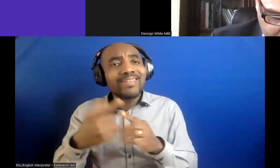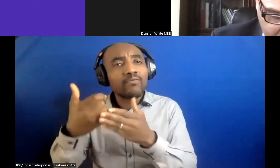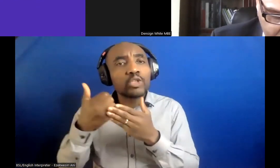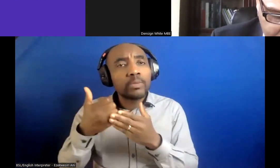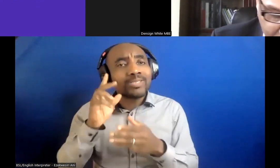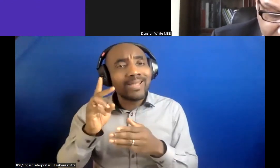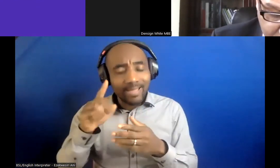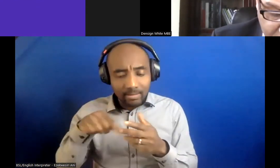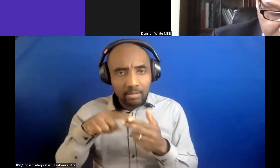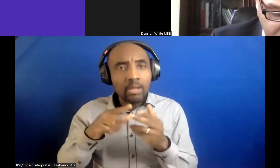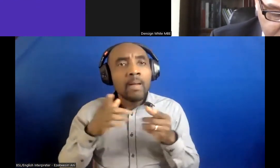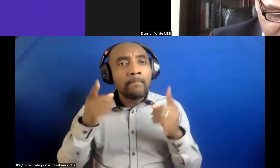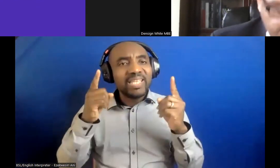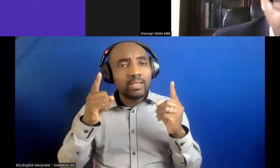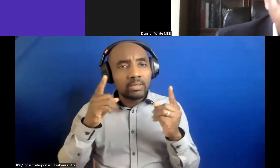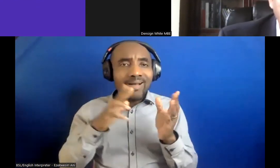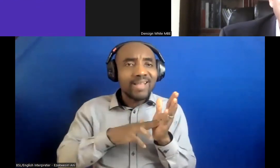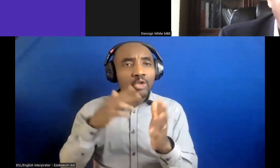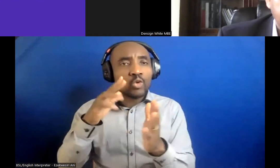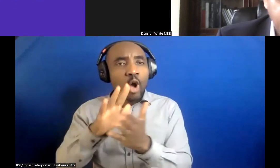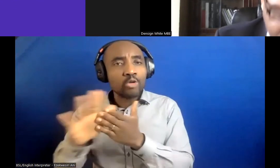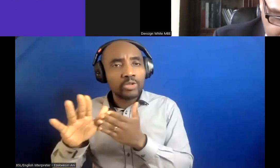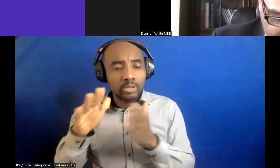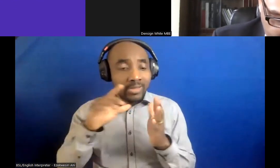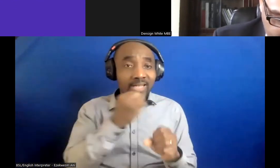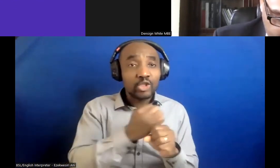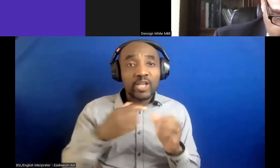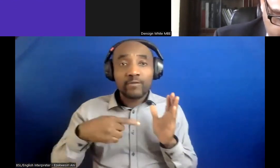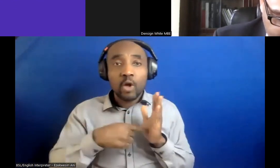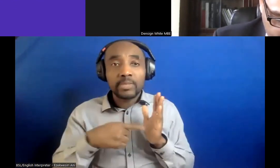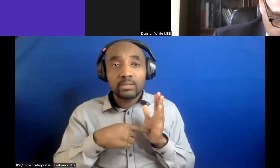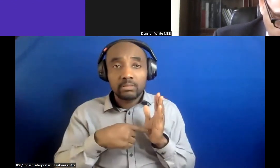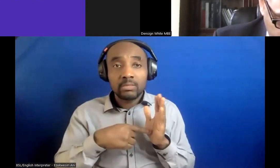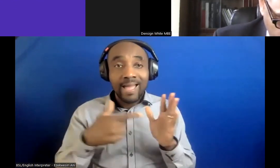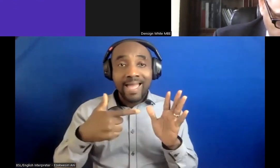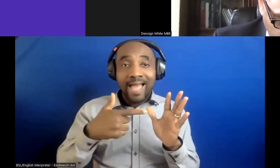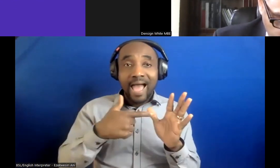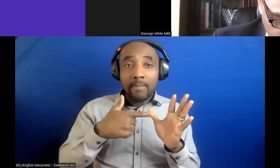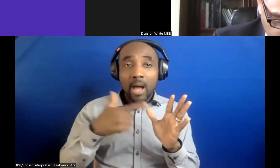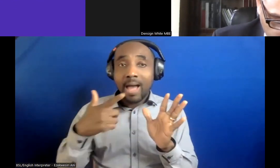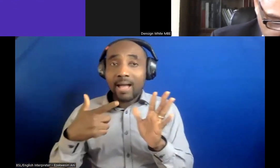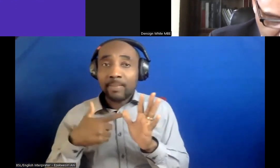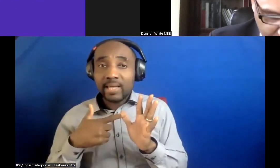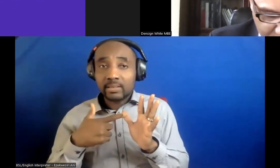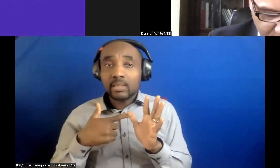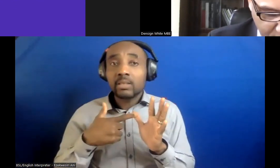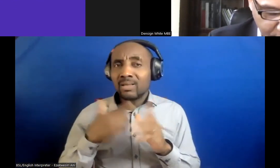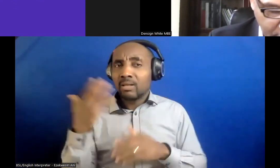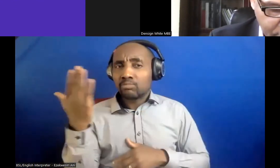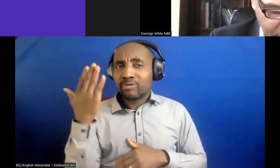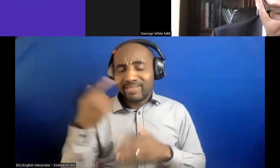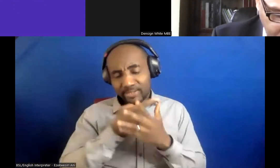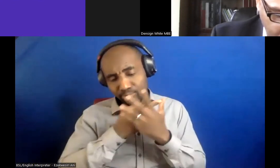again, the Minister Nigel Huddleston, Jeff Thompson, and Amma Agbazi for giving such a great presentation on